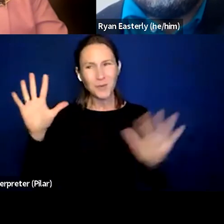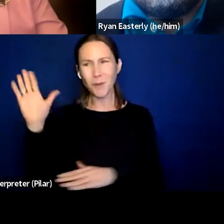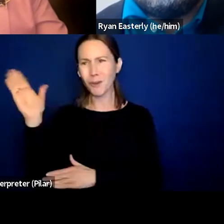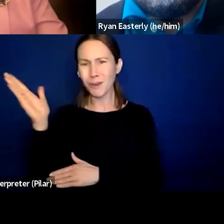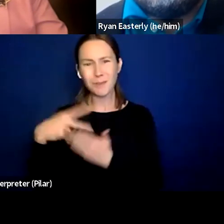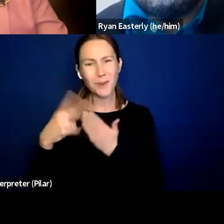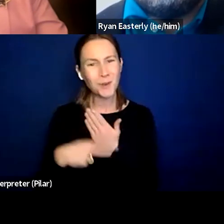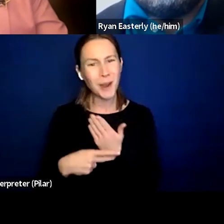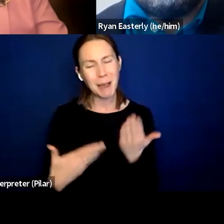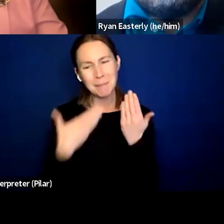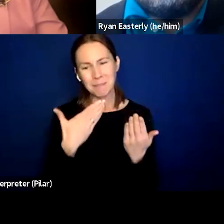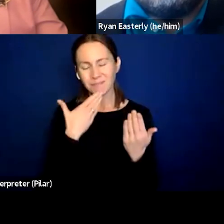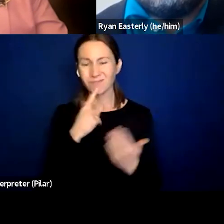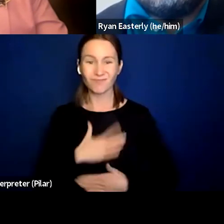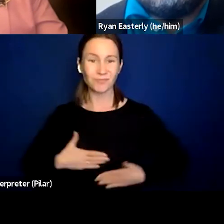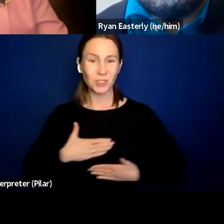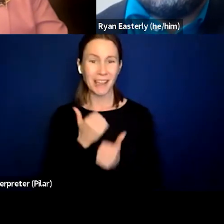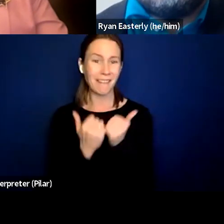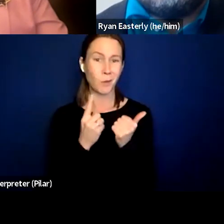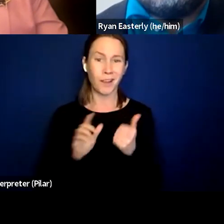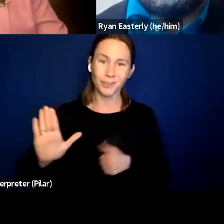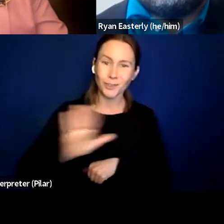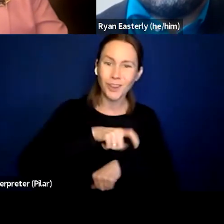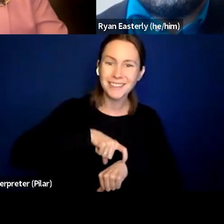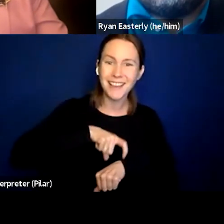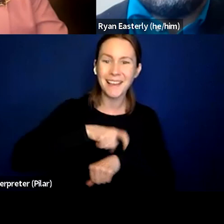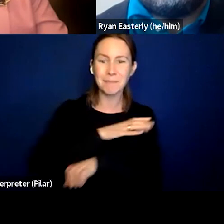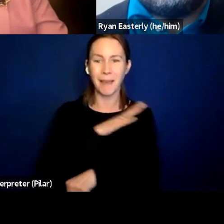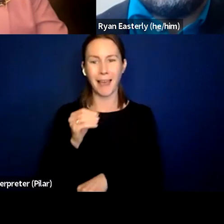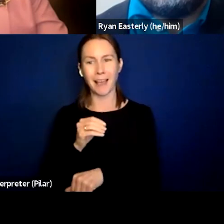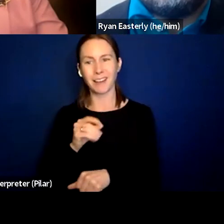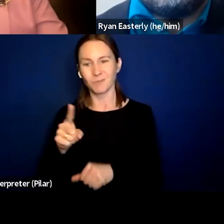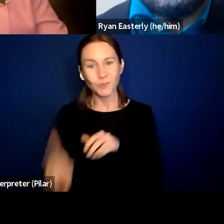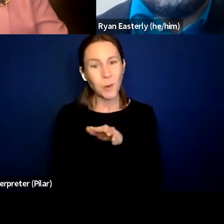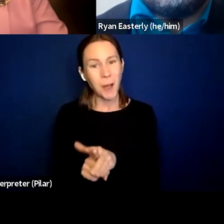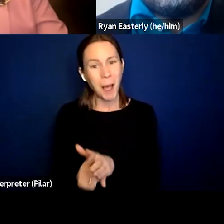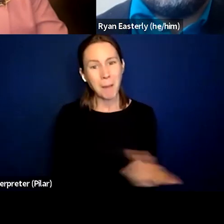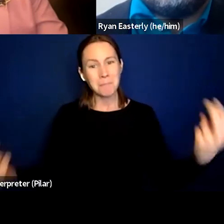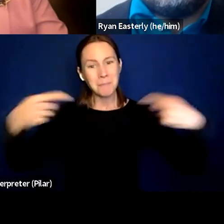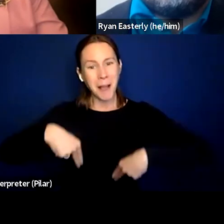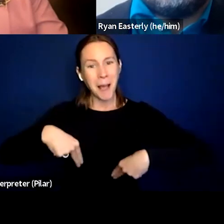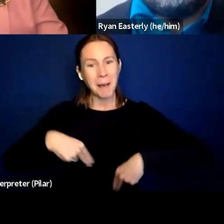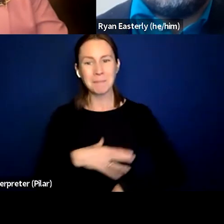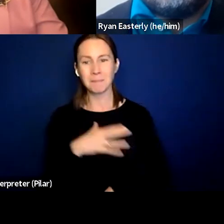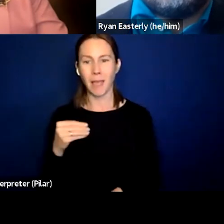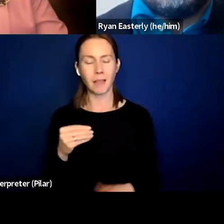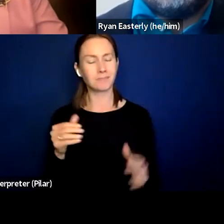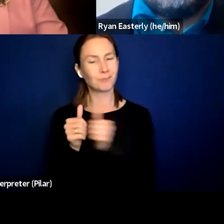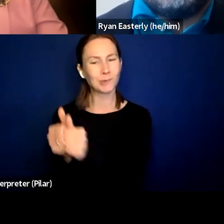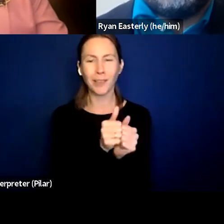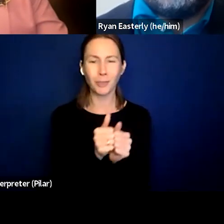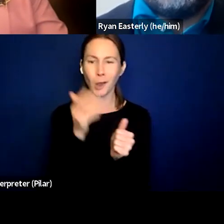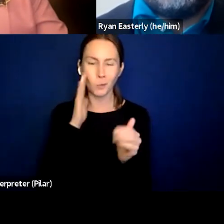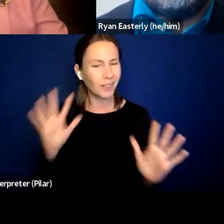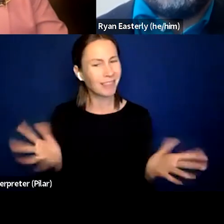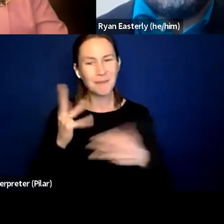And I really appreciate everybody's time and everybody coming. And together we're going to lift the world